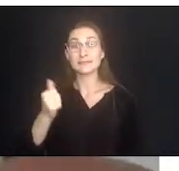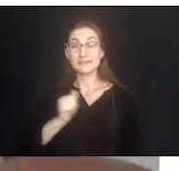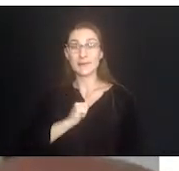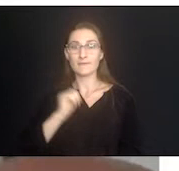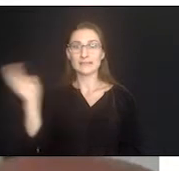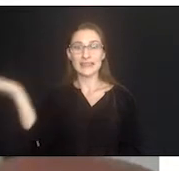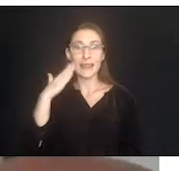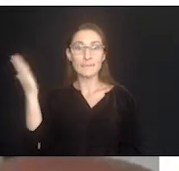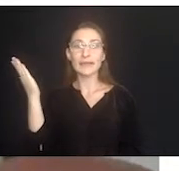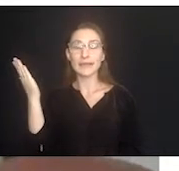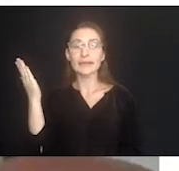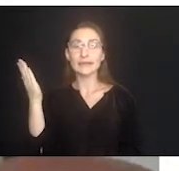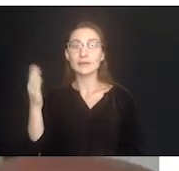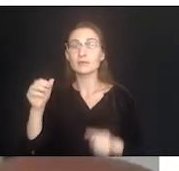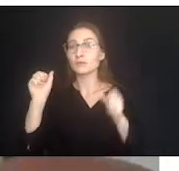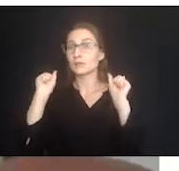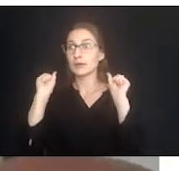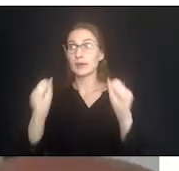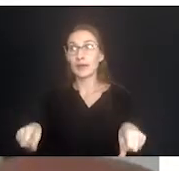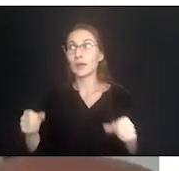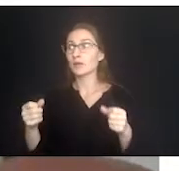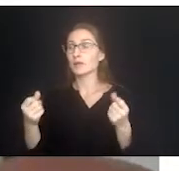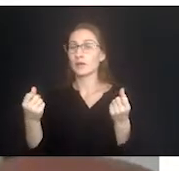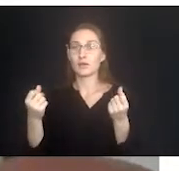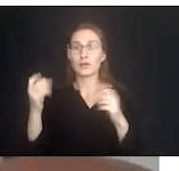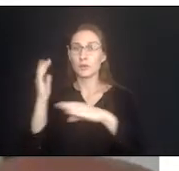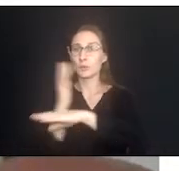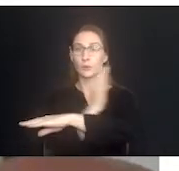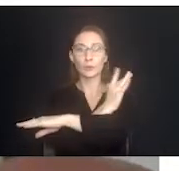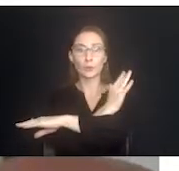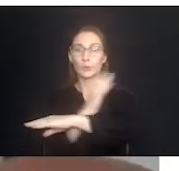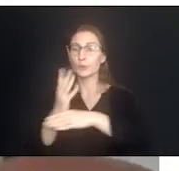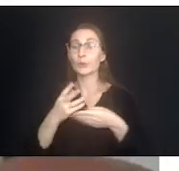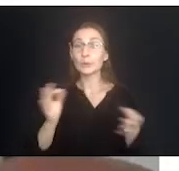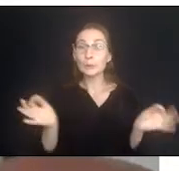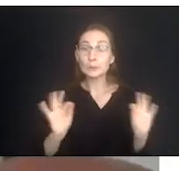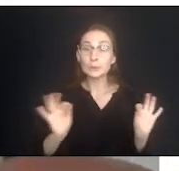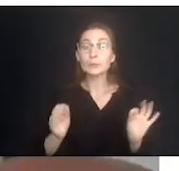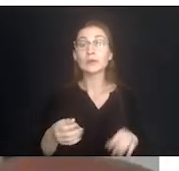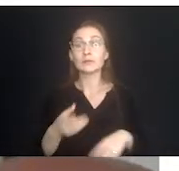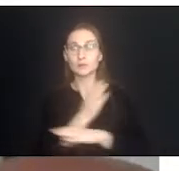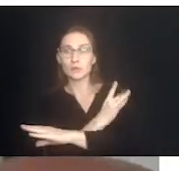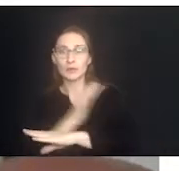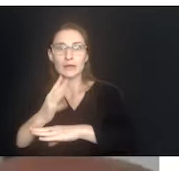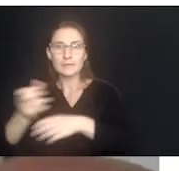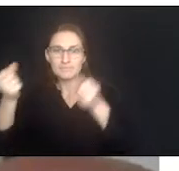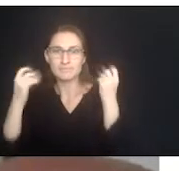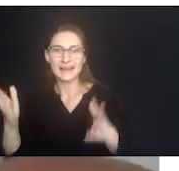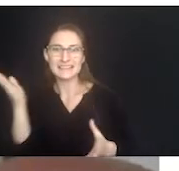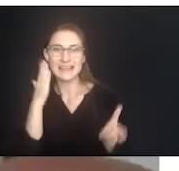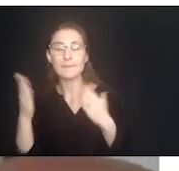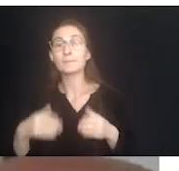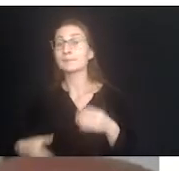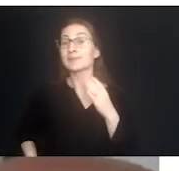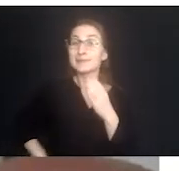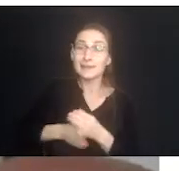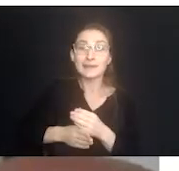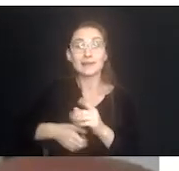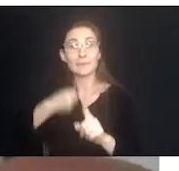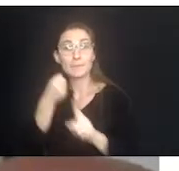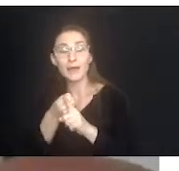to engage in self-slapping. This could go anywhere from 30 to 120 slaps a minute. He also hit,